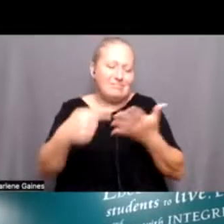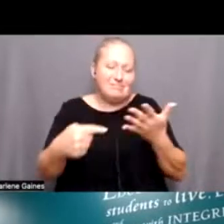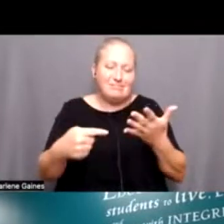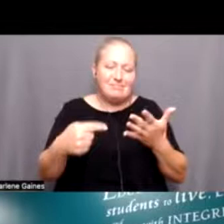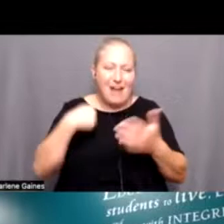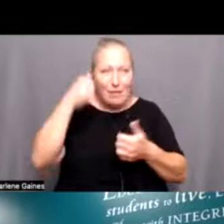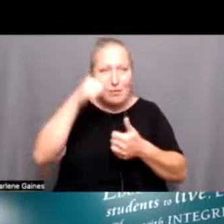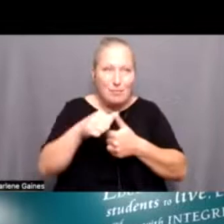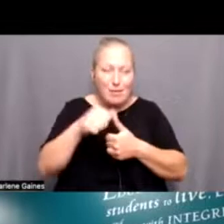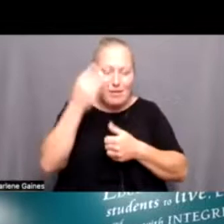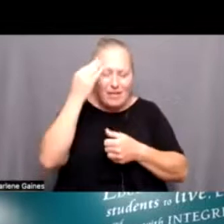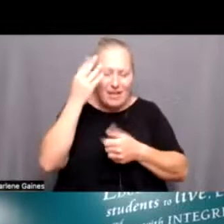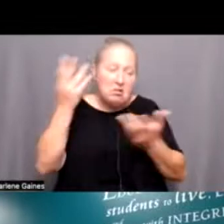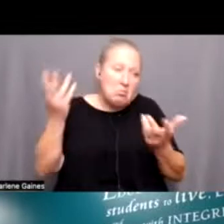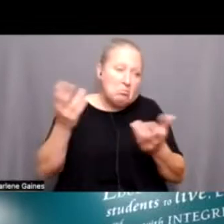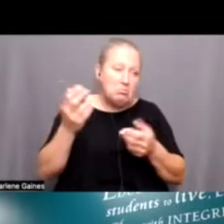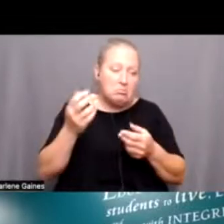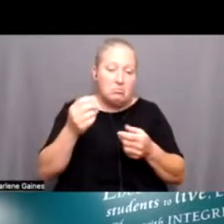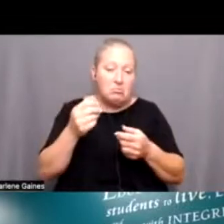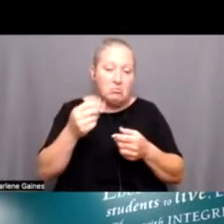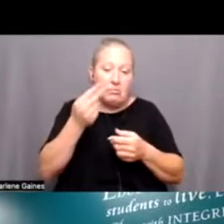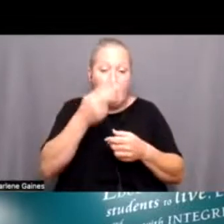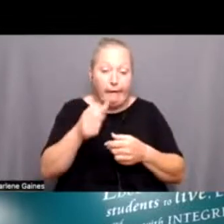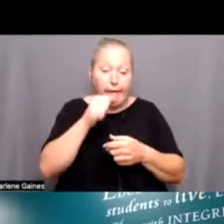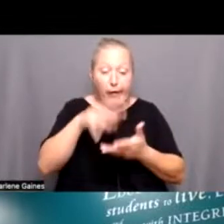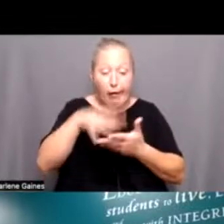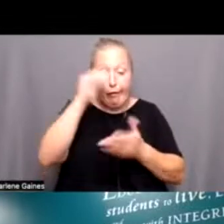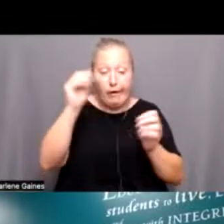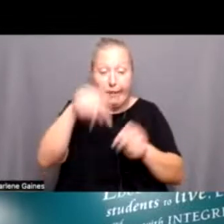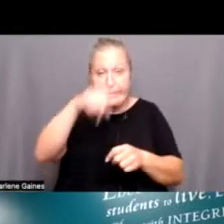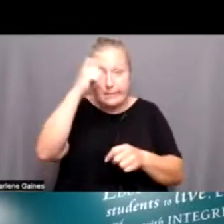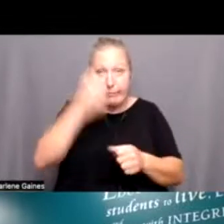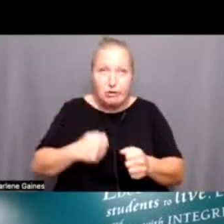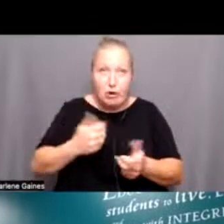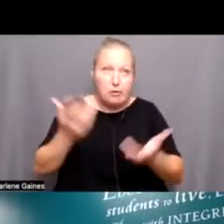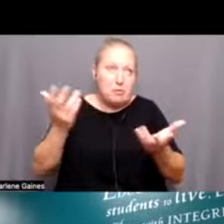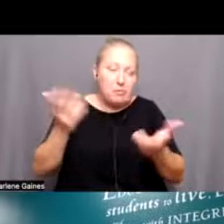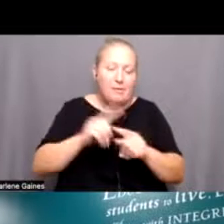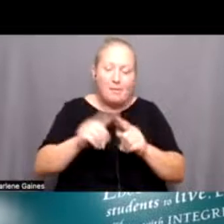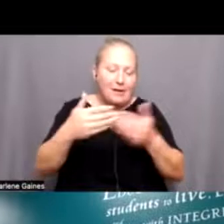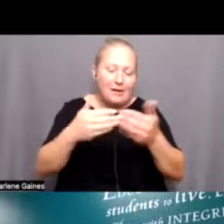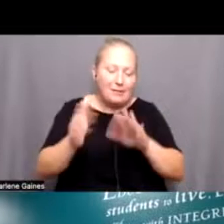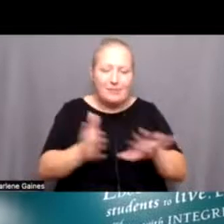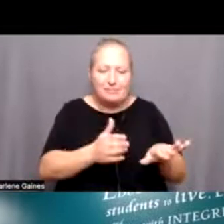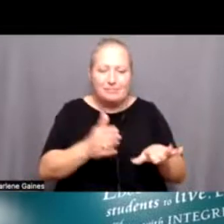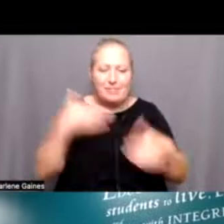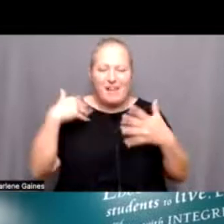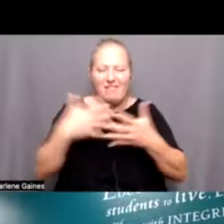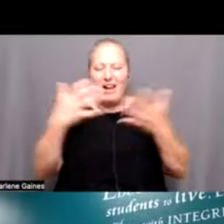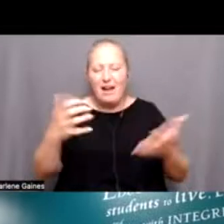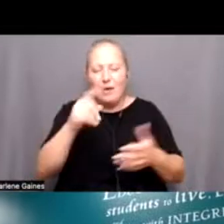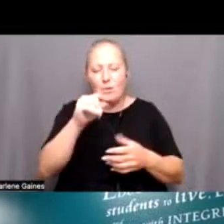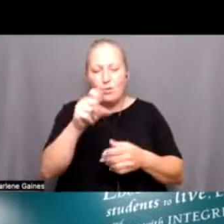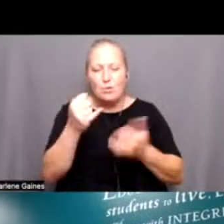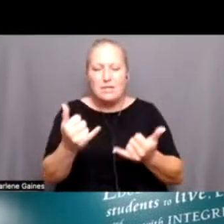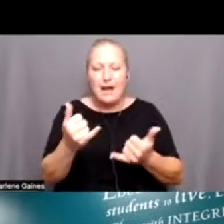think I remember just thinking, oh well, like I guess he's not going to learn anything this summer, sorry. But anyways, we have a lot of tools now. And